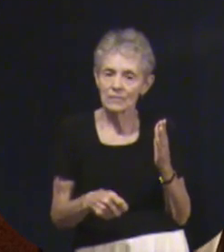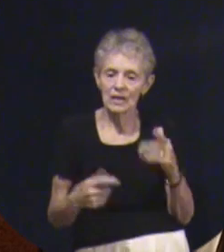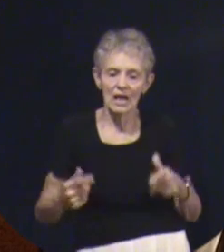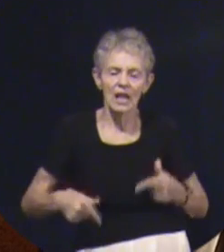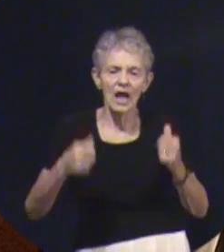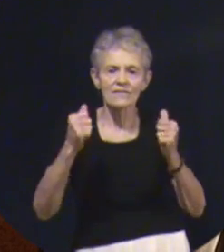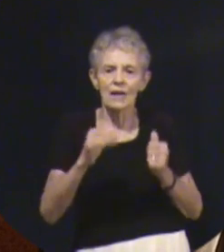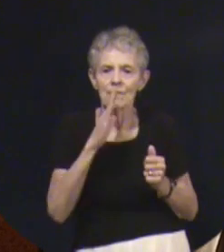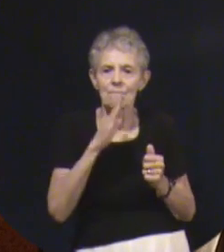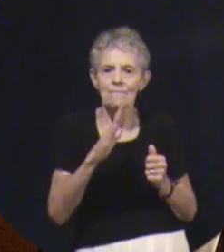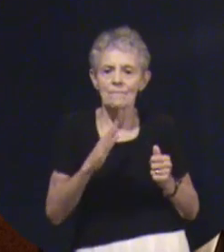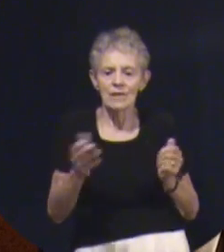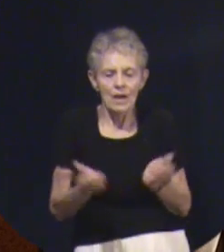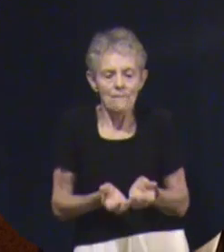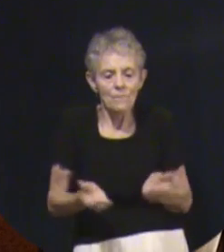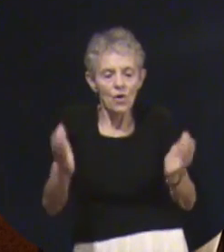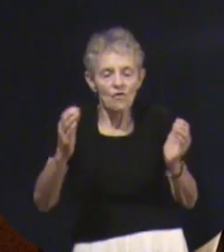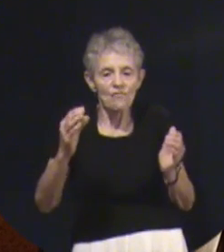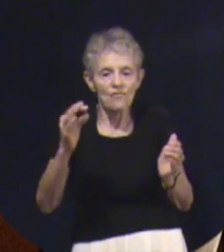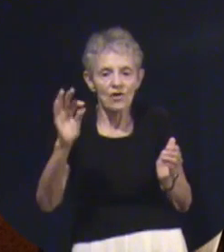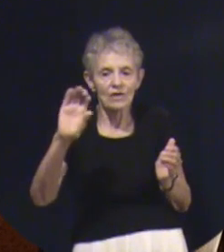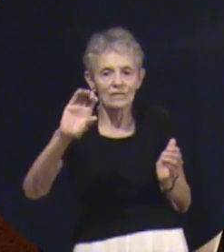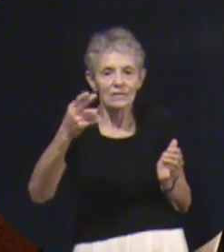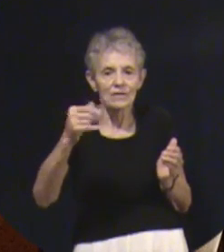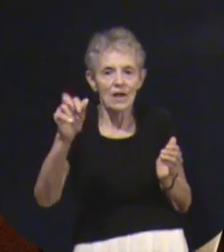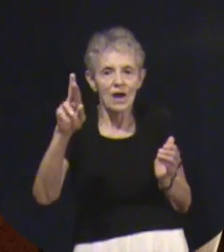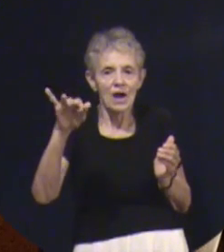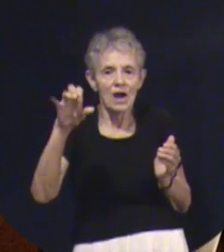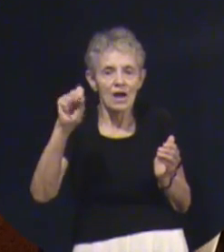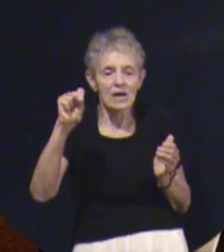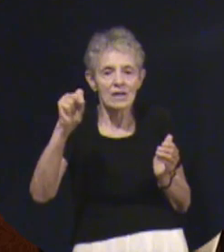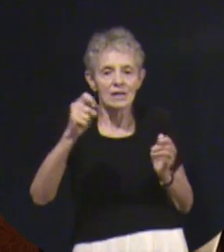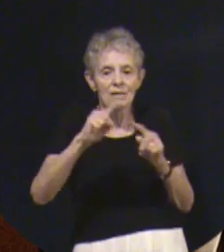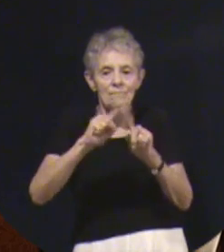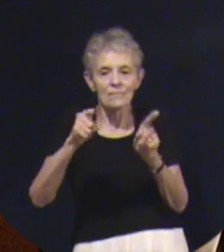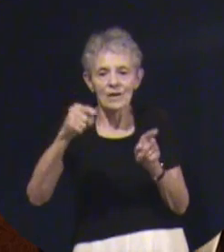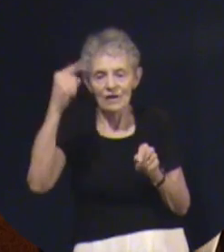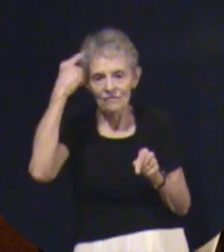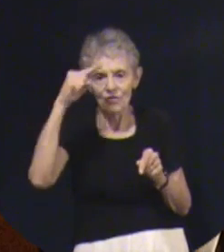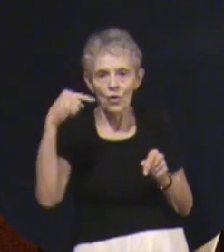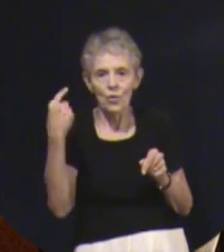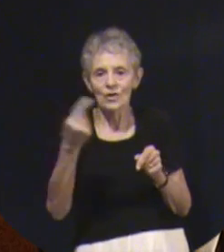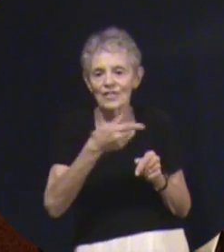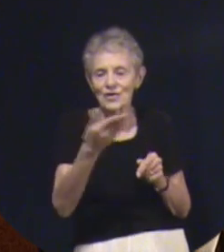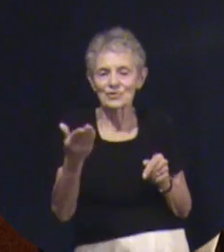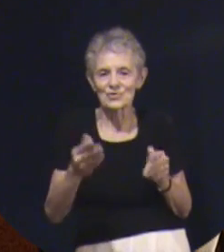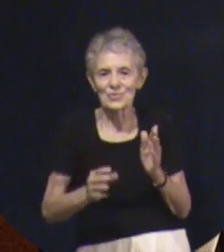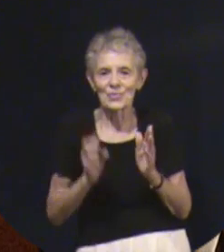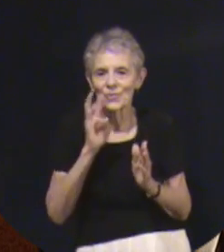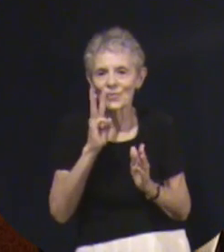Life can be a bowl full of cherries, but for the most part only for those willing to pick them.